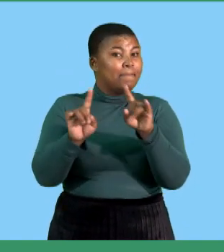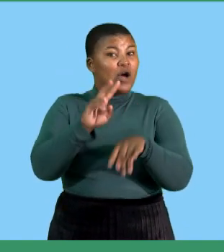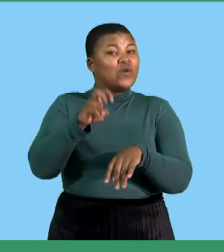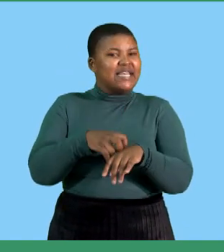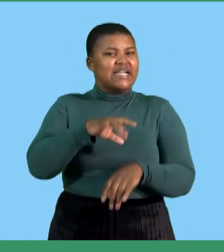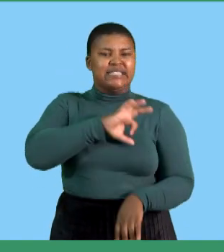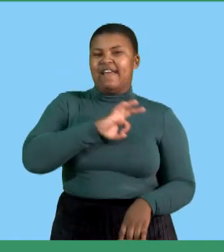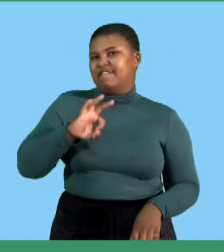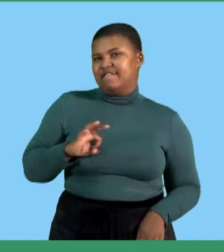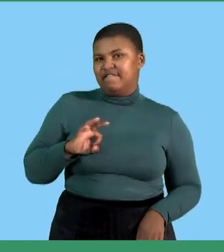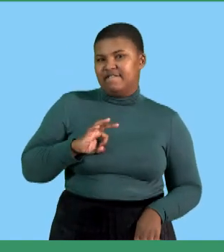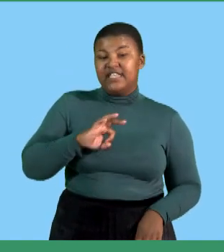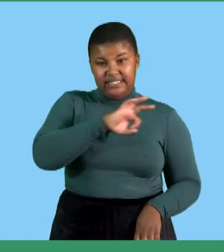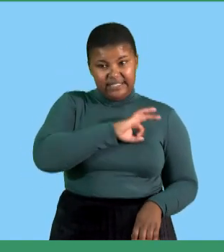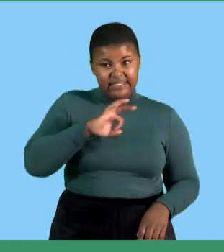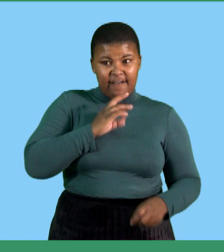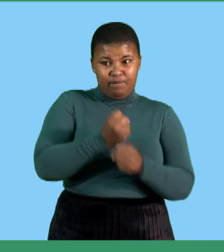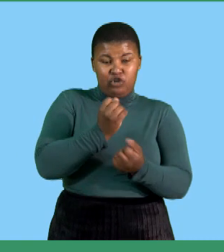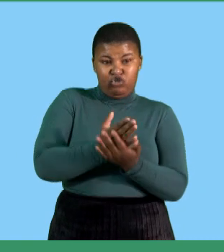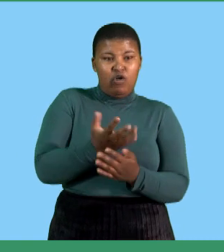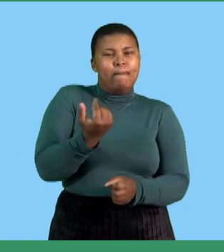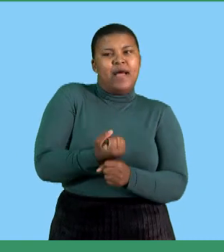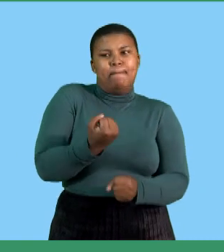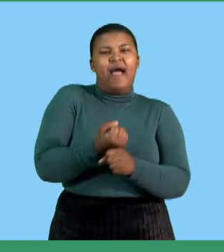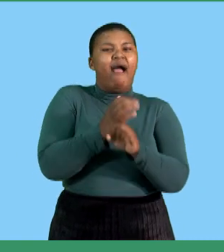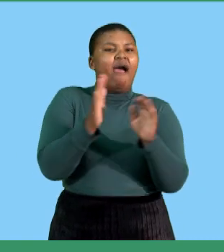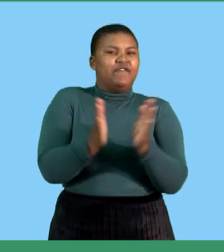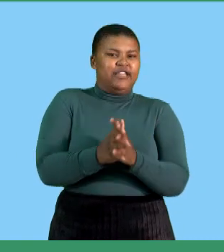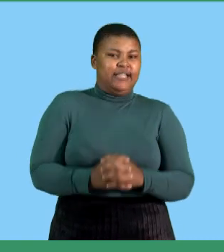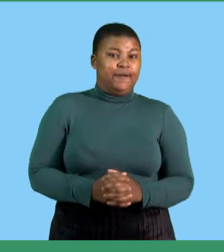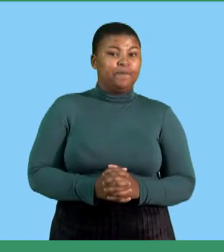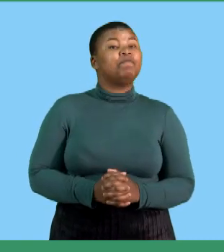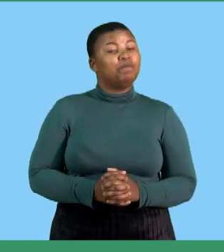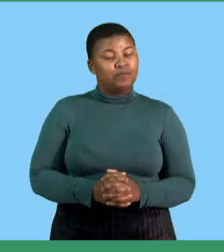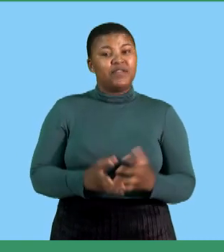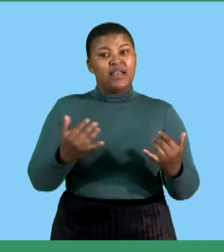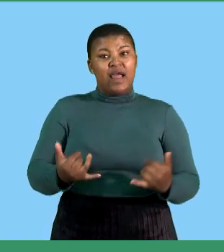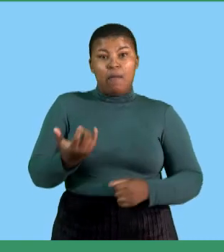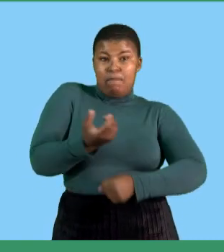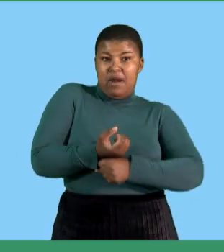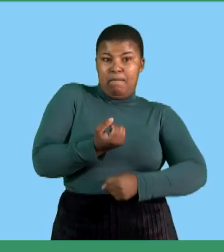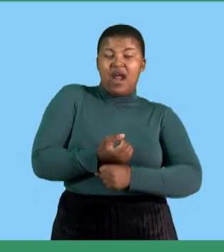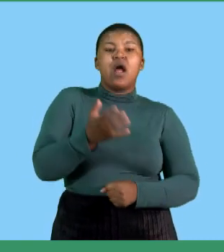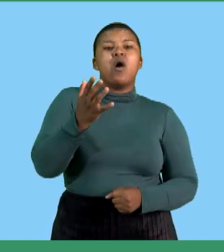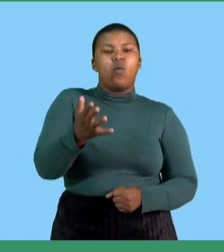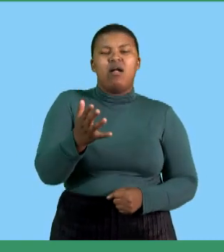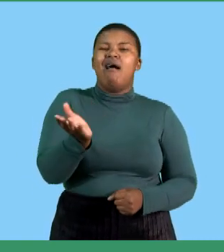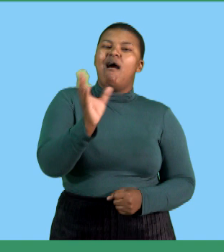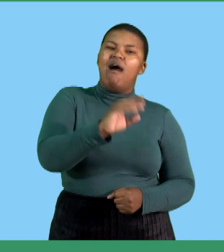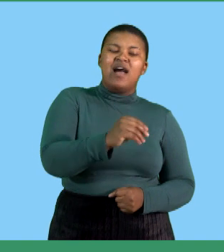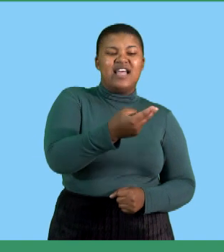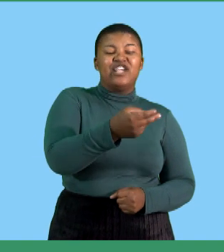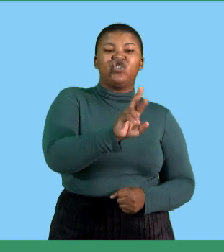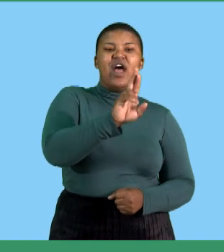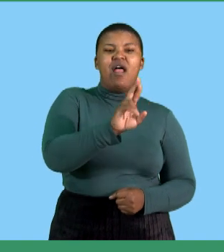need employees to produce the products. So production function then will ask the human resource function